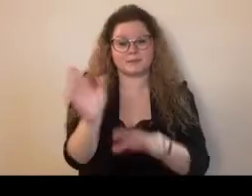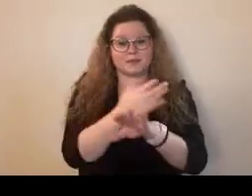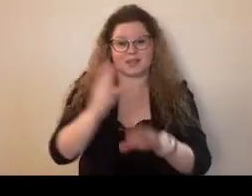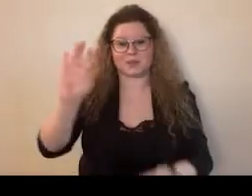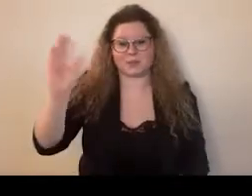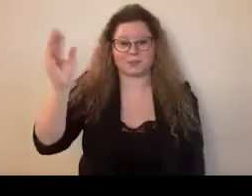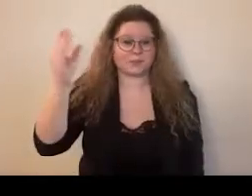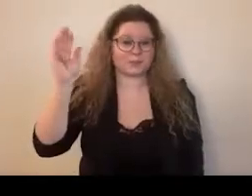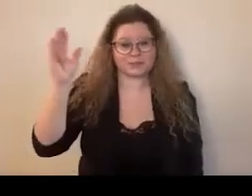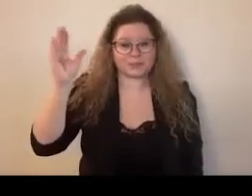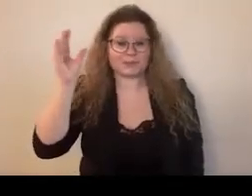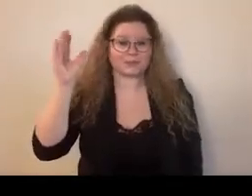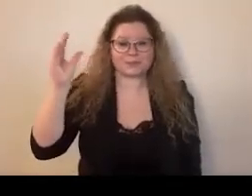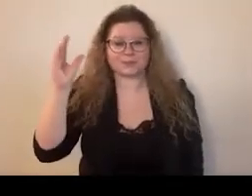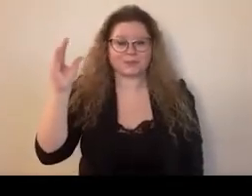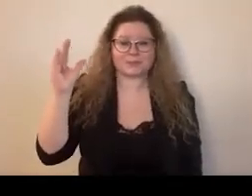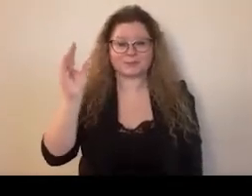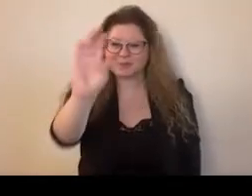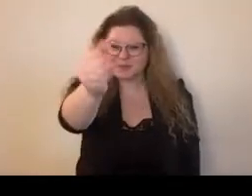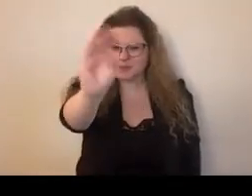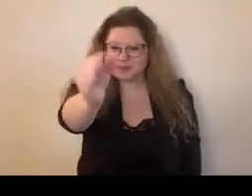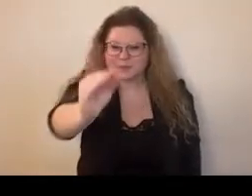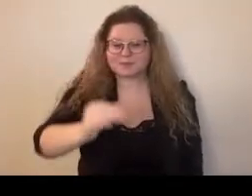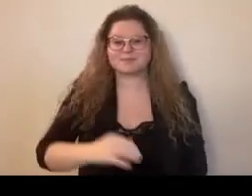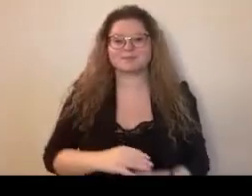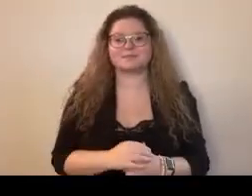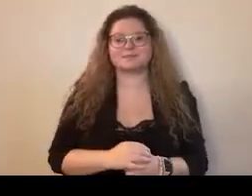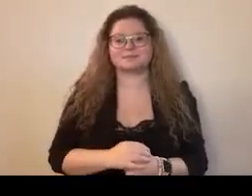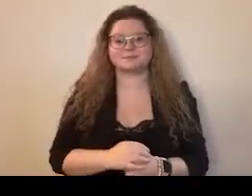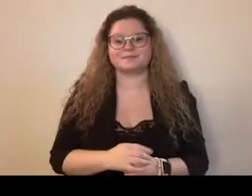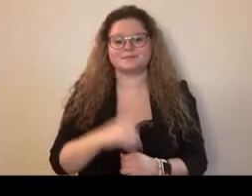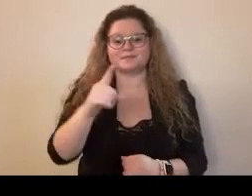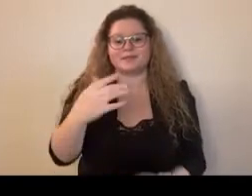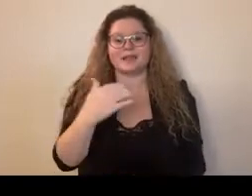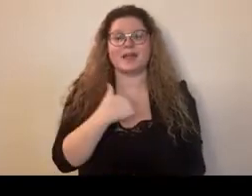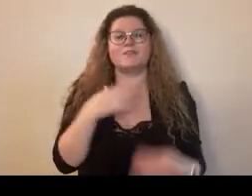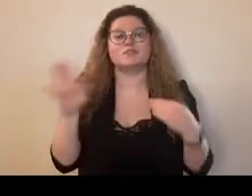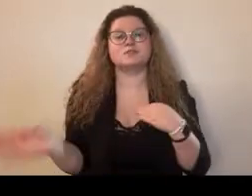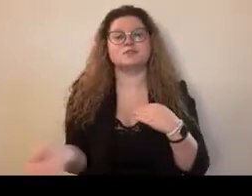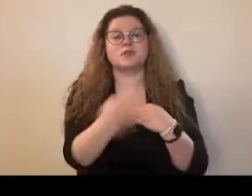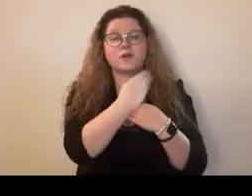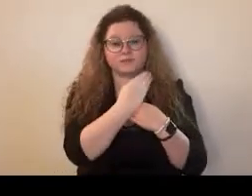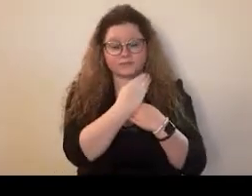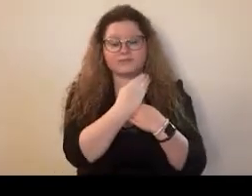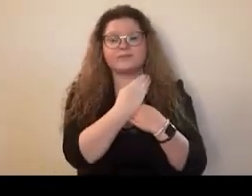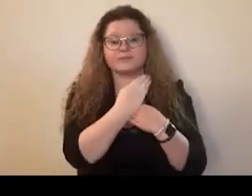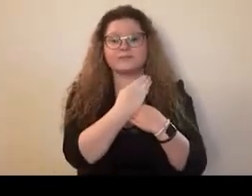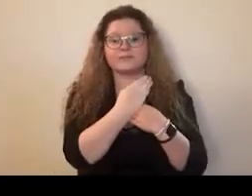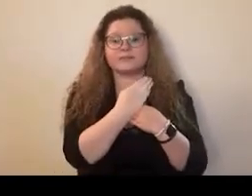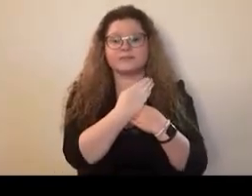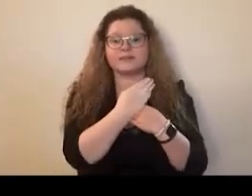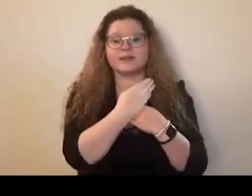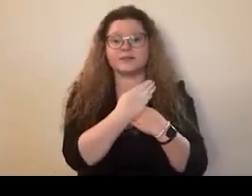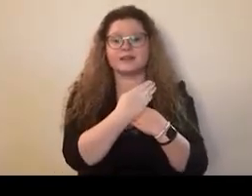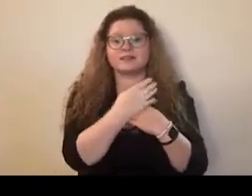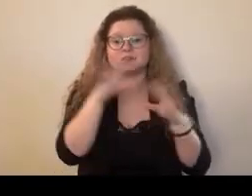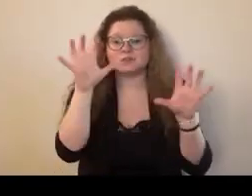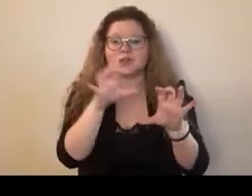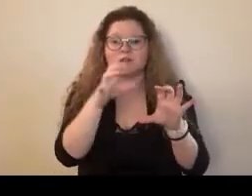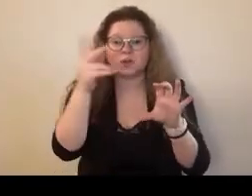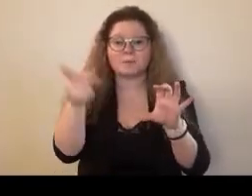she shakes vigorously into the lens. She has a beige scarf around her neck and a deep purple